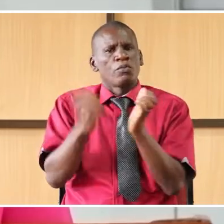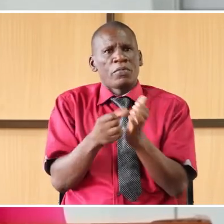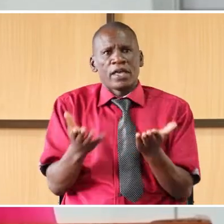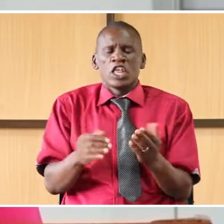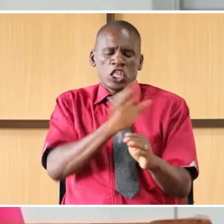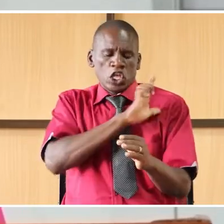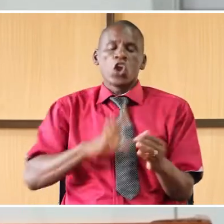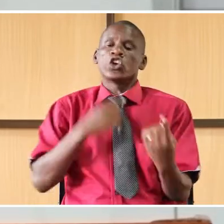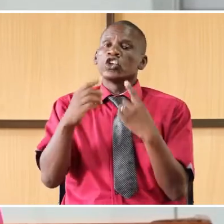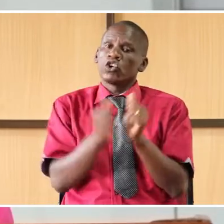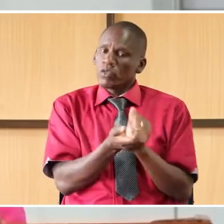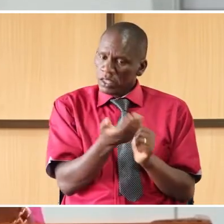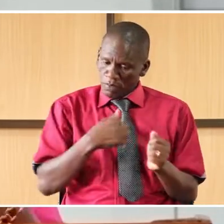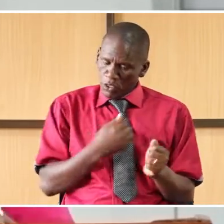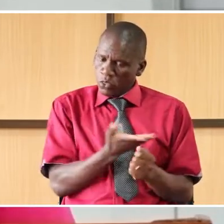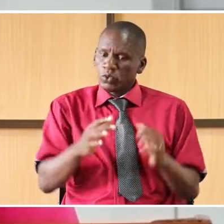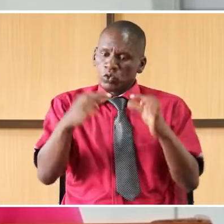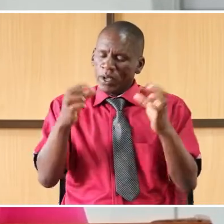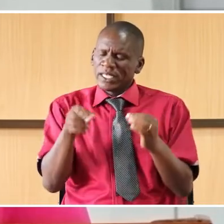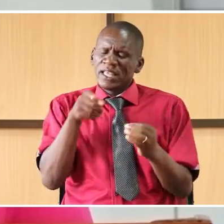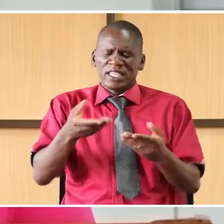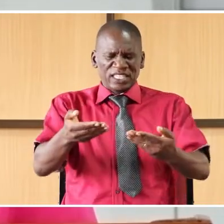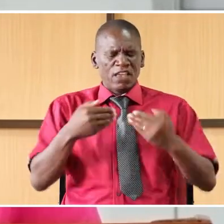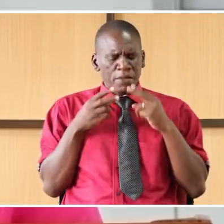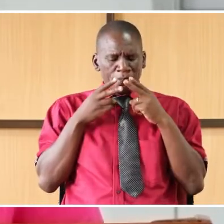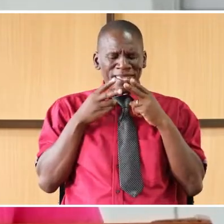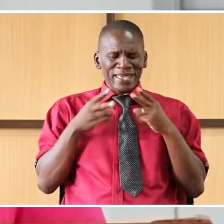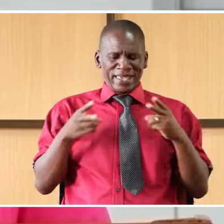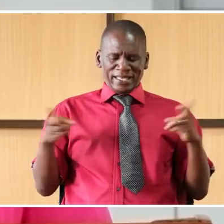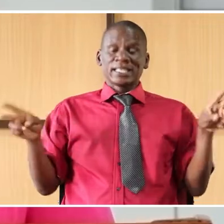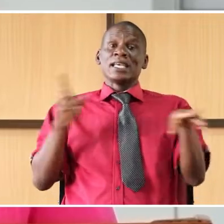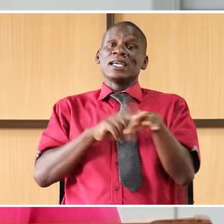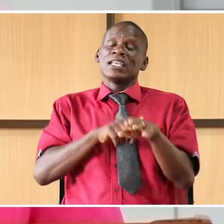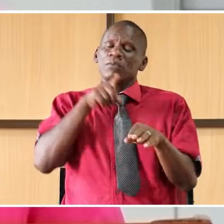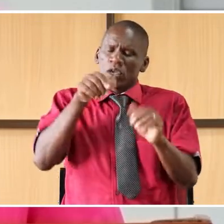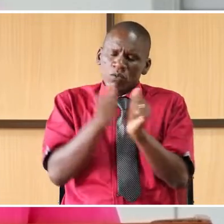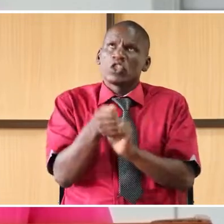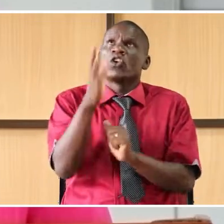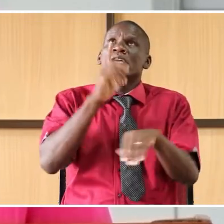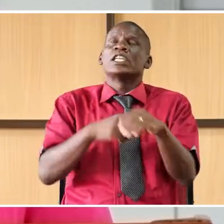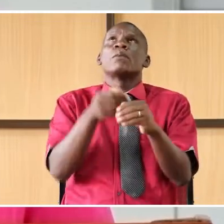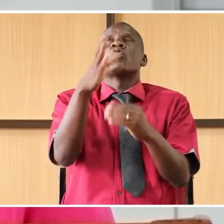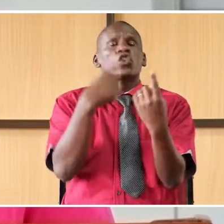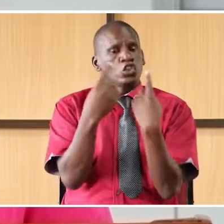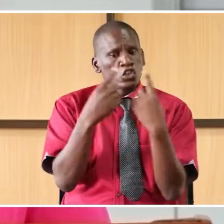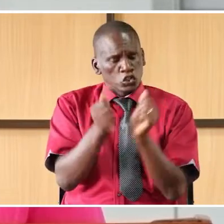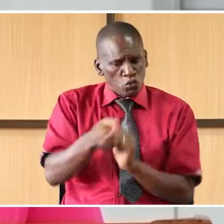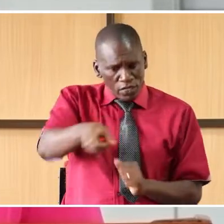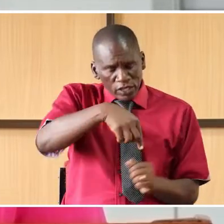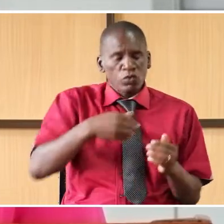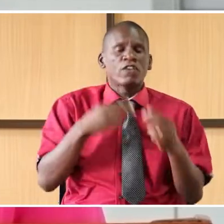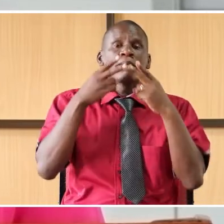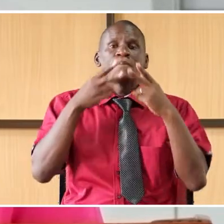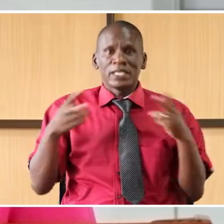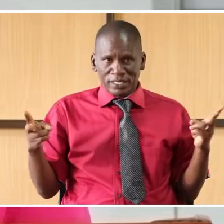to me those words, and it gave me a lot of peace. When we are in God, when God speaks, there is